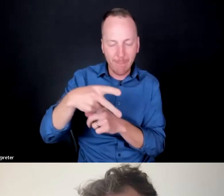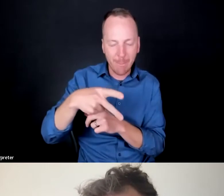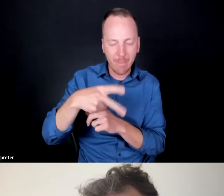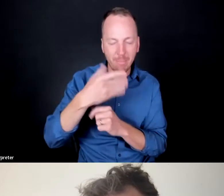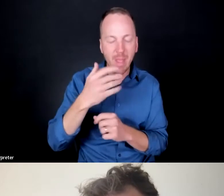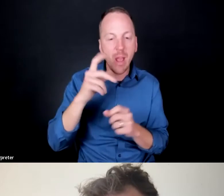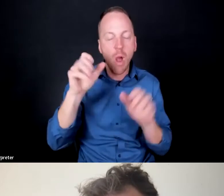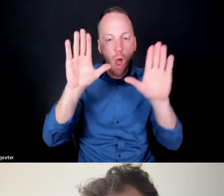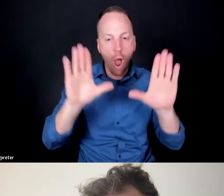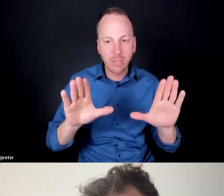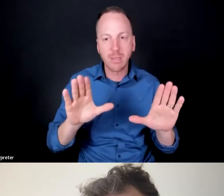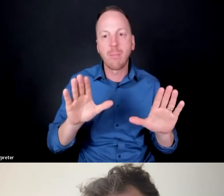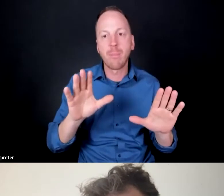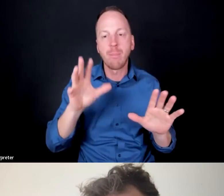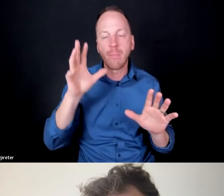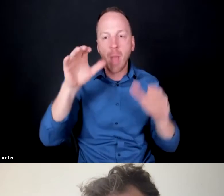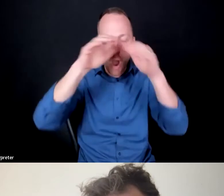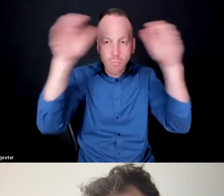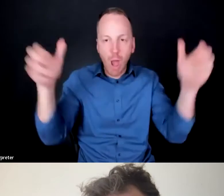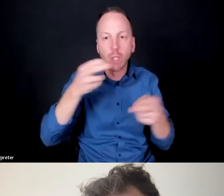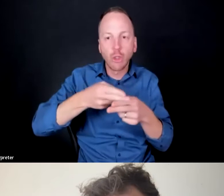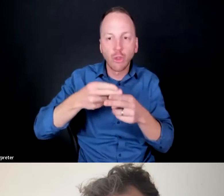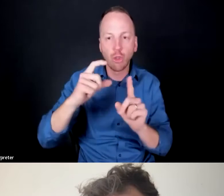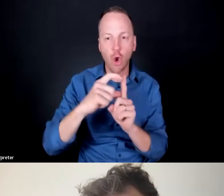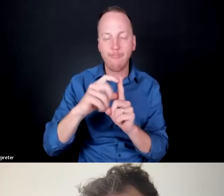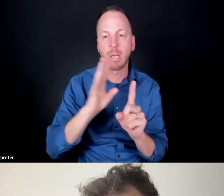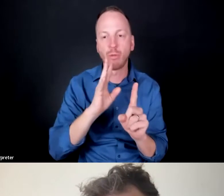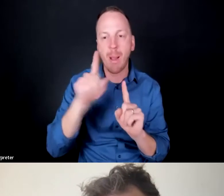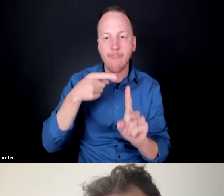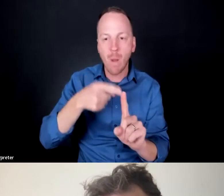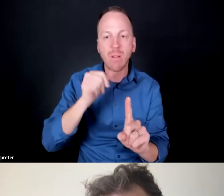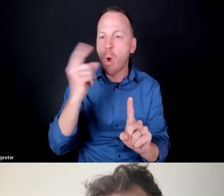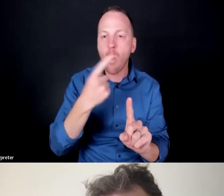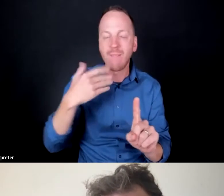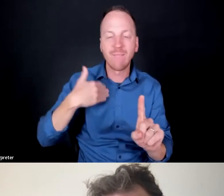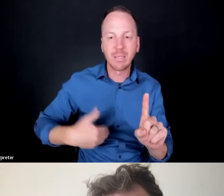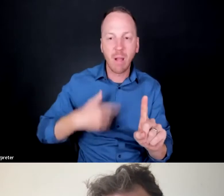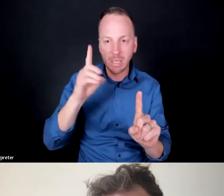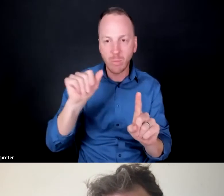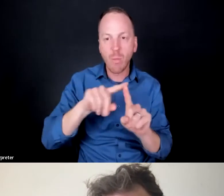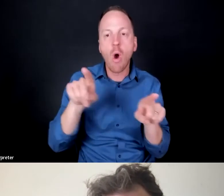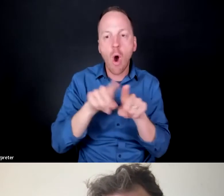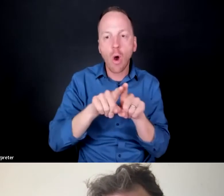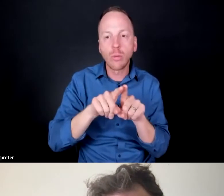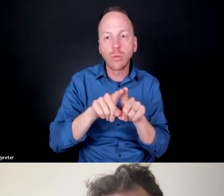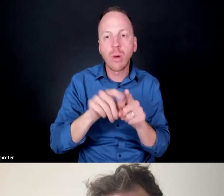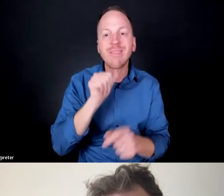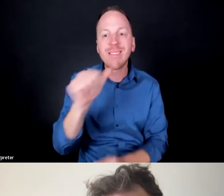an awesome umbrella term, talking about not only physical disabilities, but also